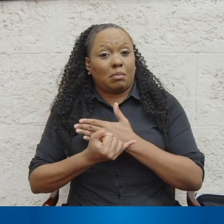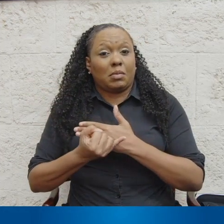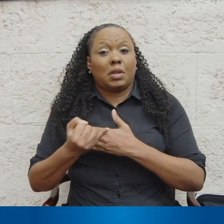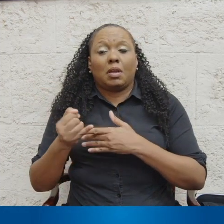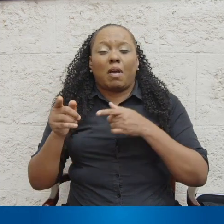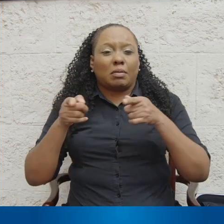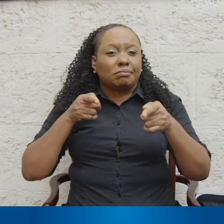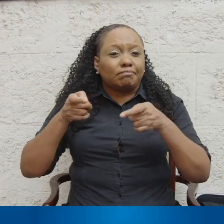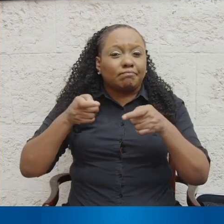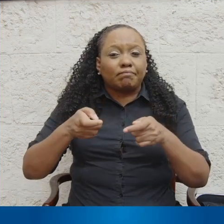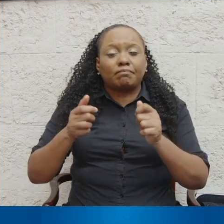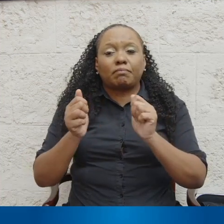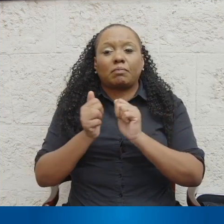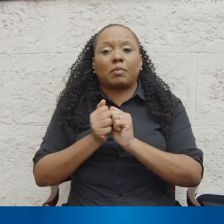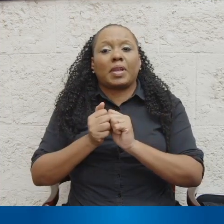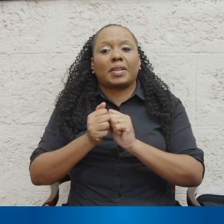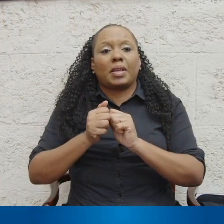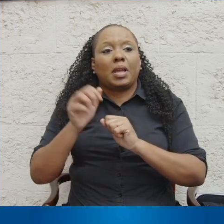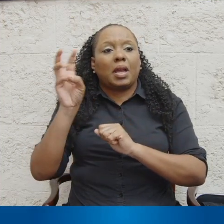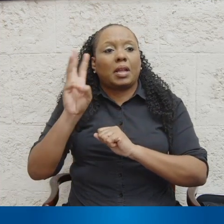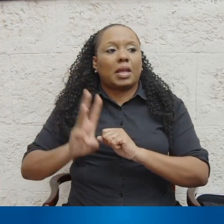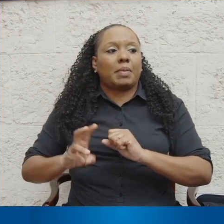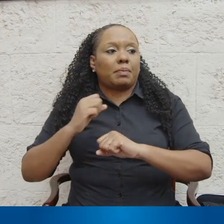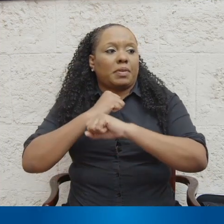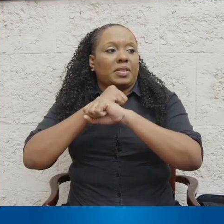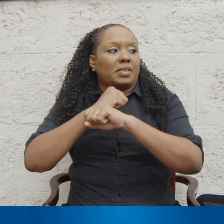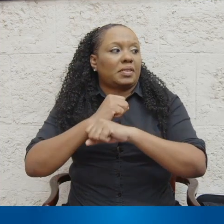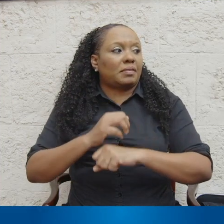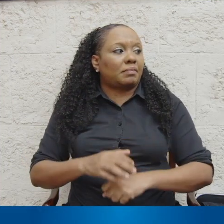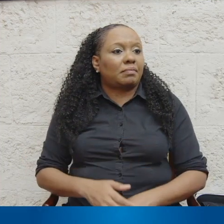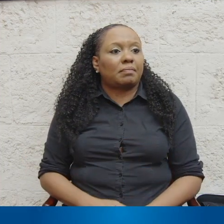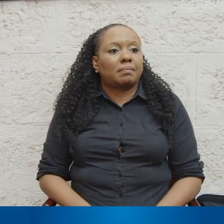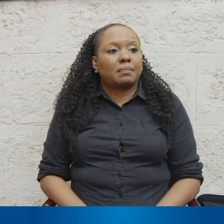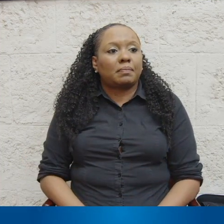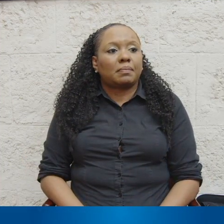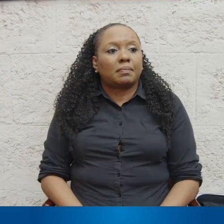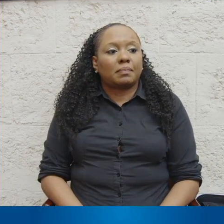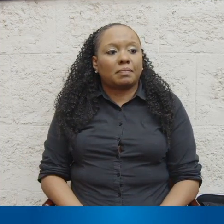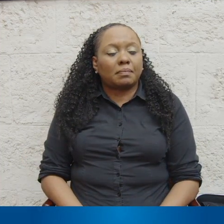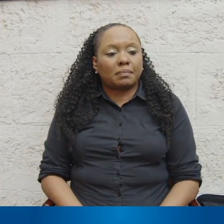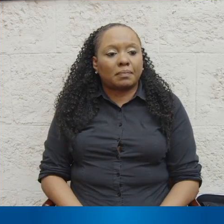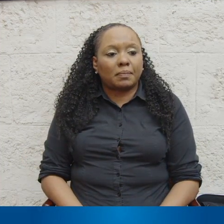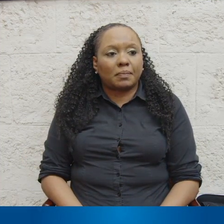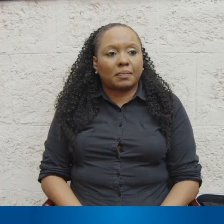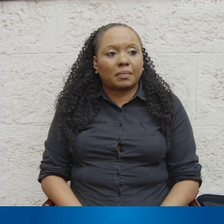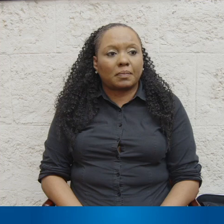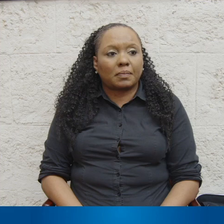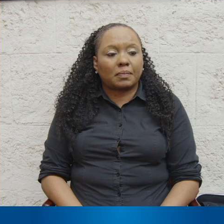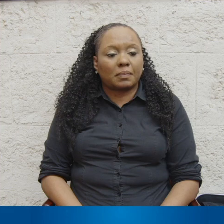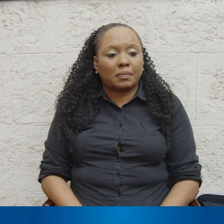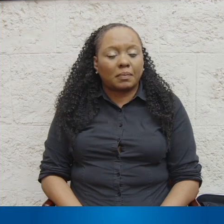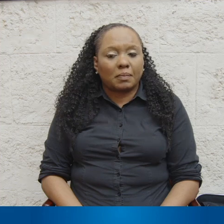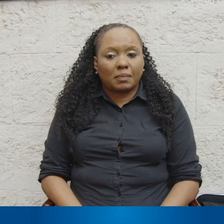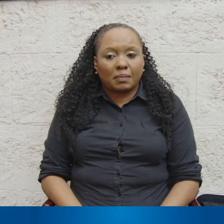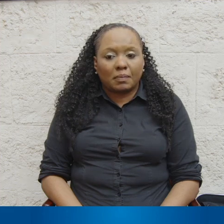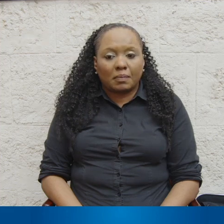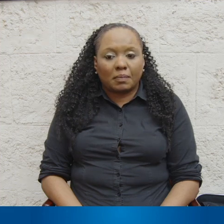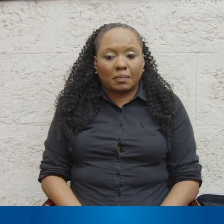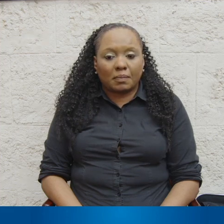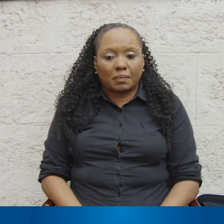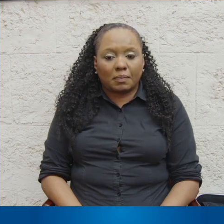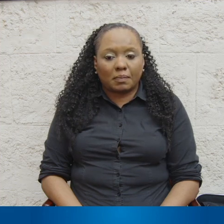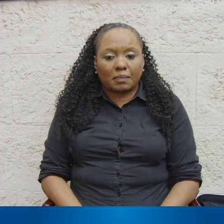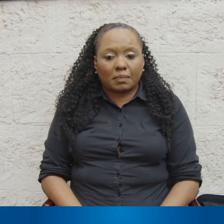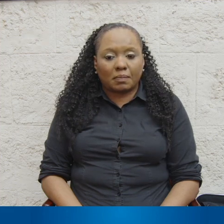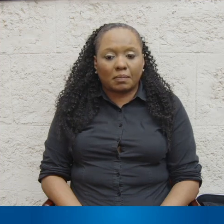deal with issues of climate resilience. So, you know, there's been a lot of concern about our